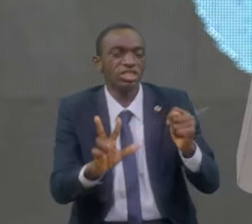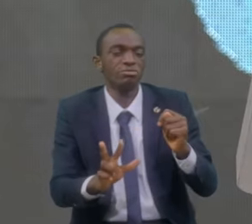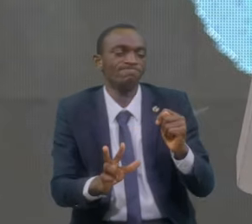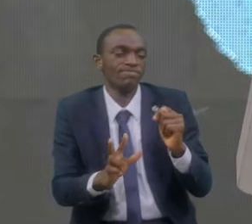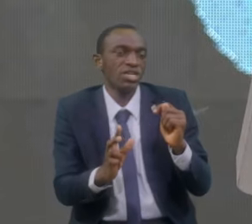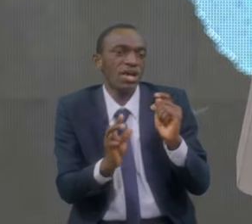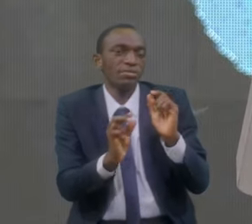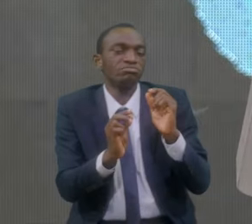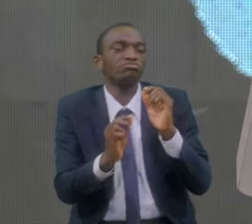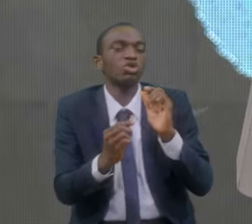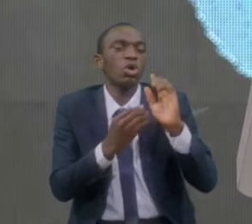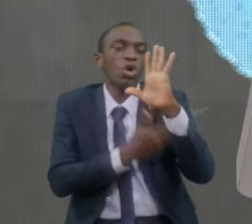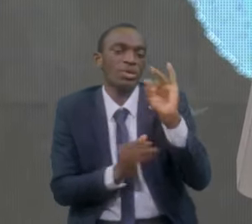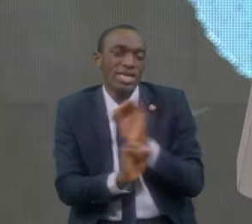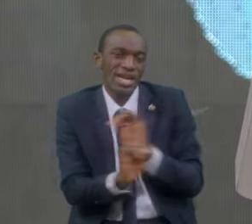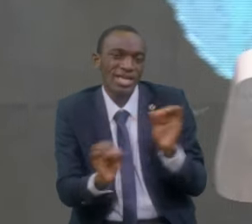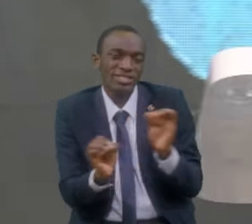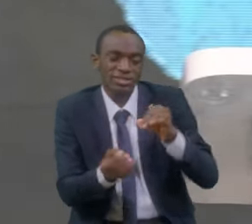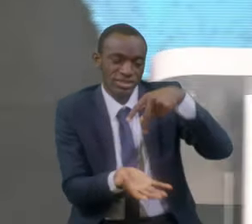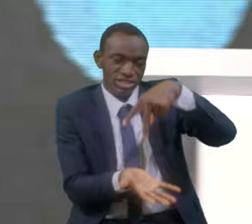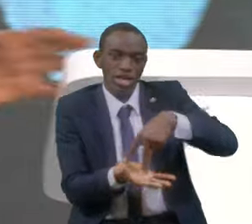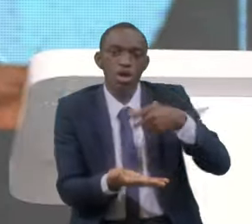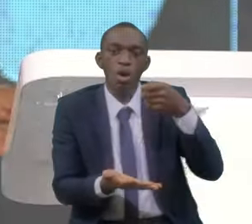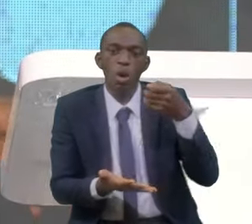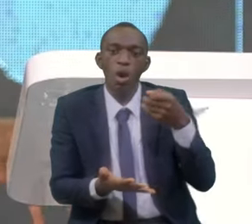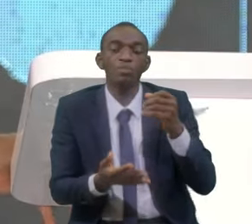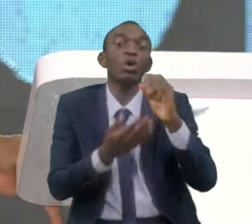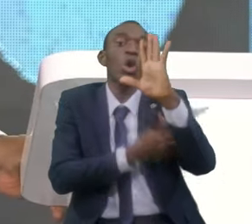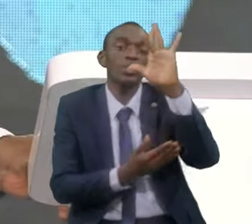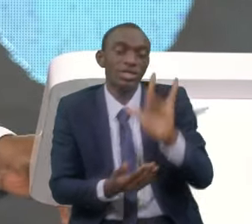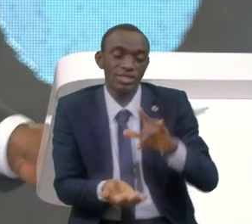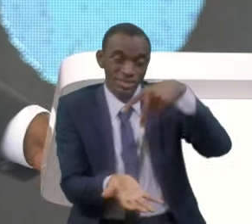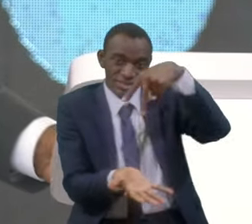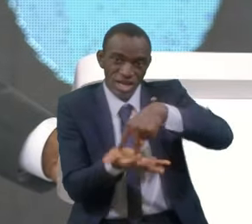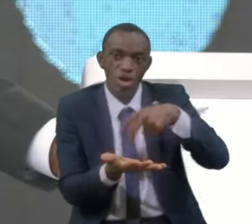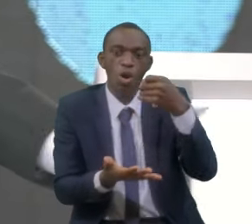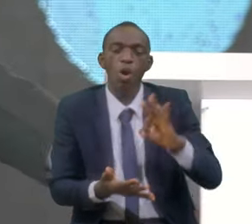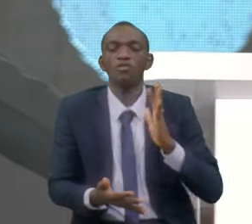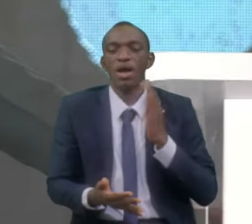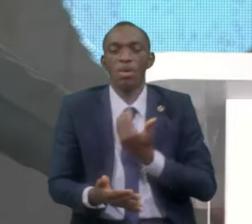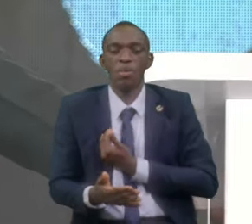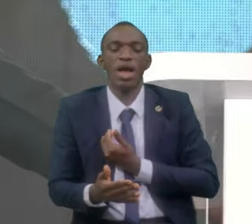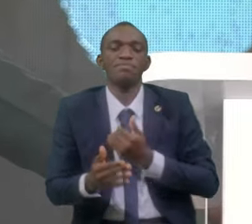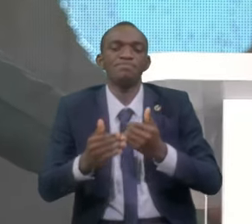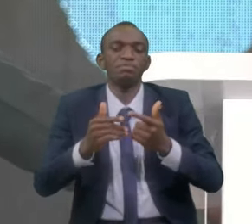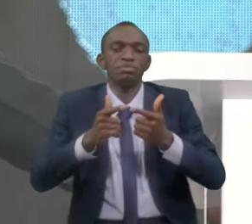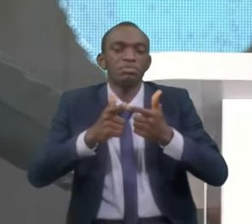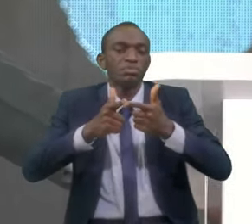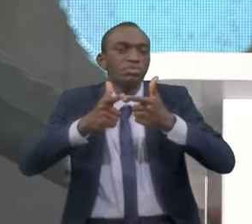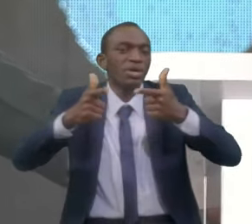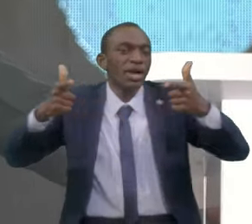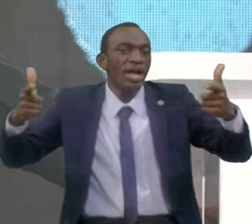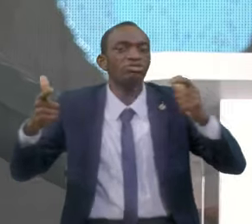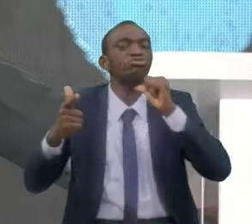our boundless soundness. The godly stand for